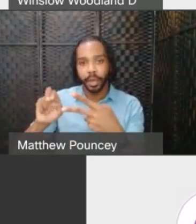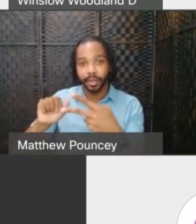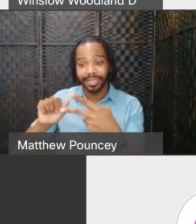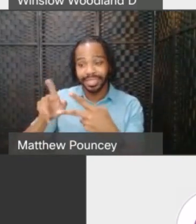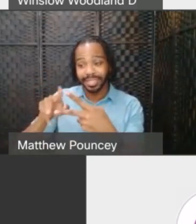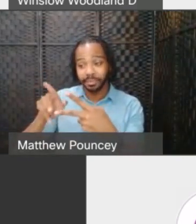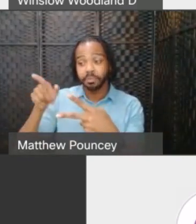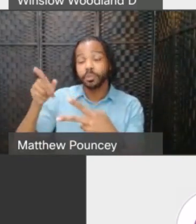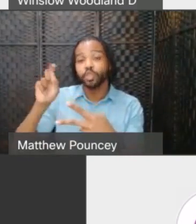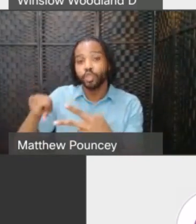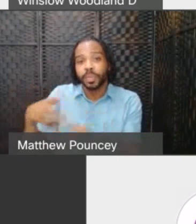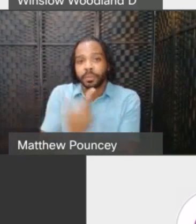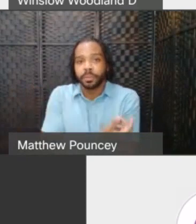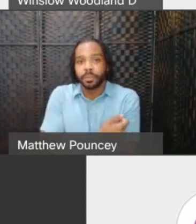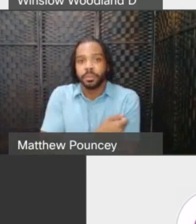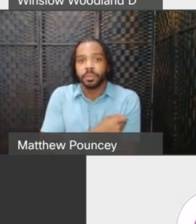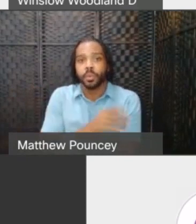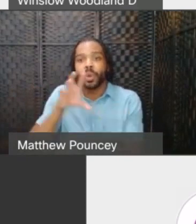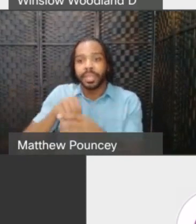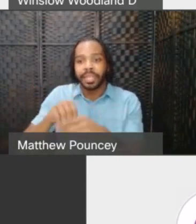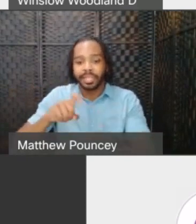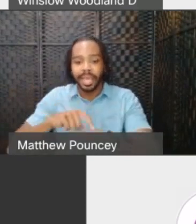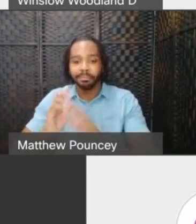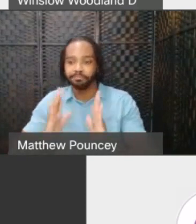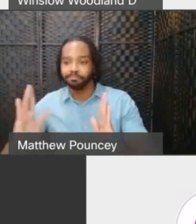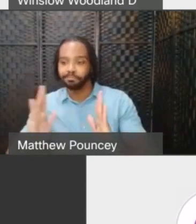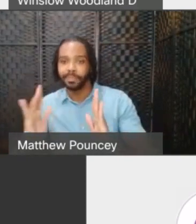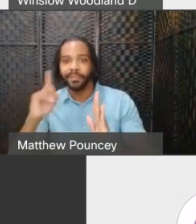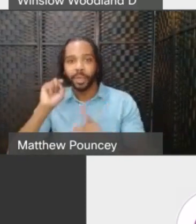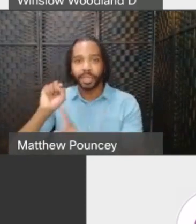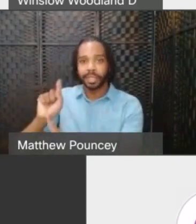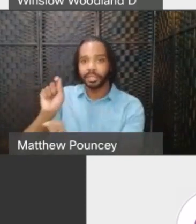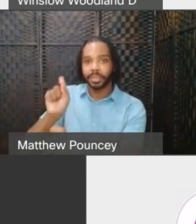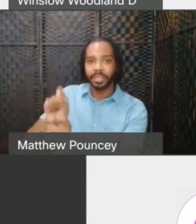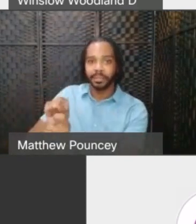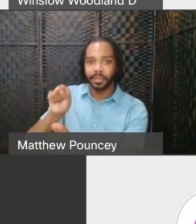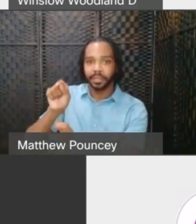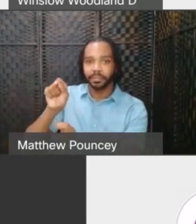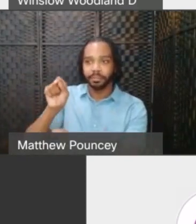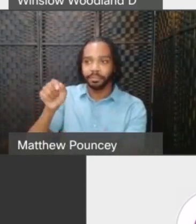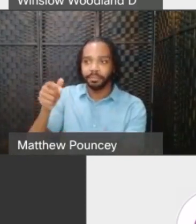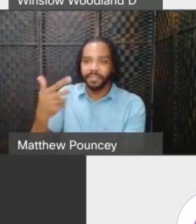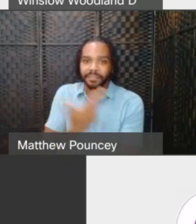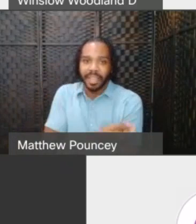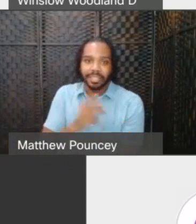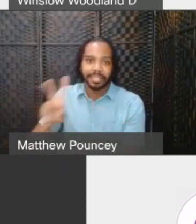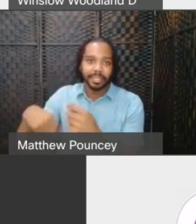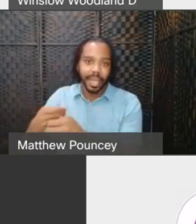be administered within the time period for that particular vaccine type.